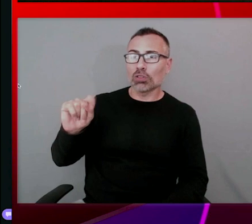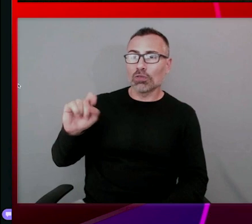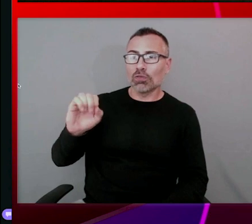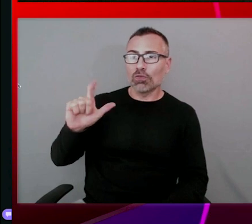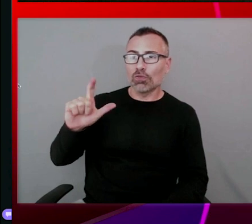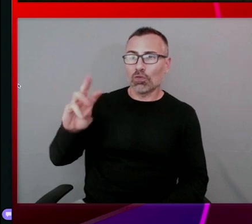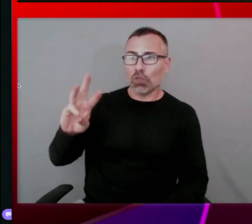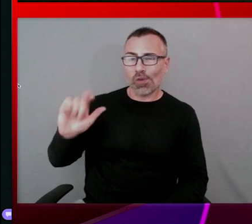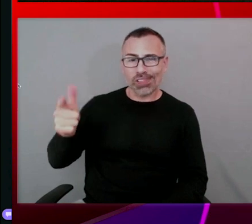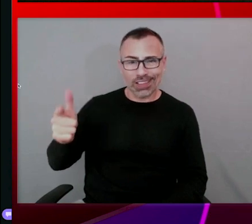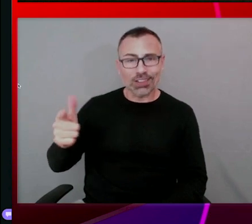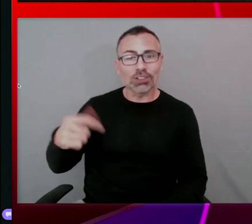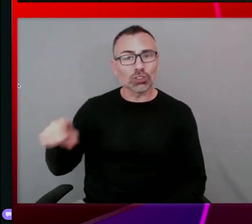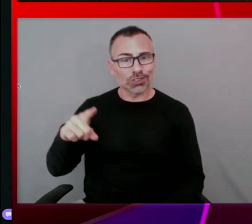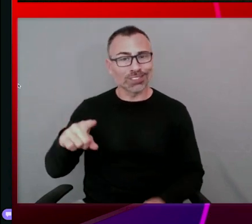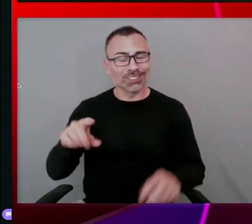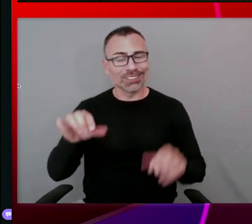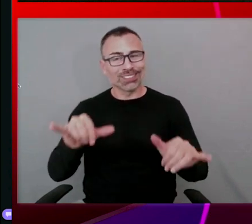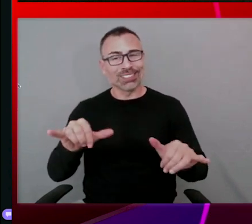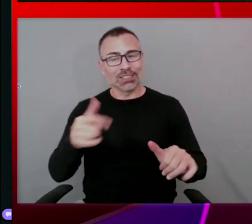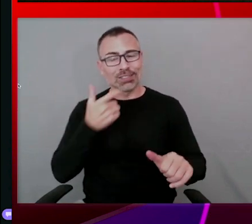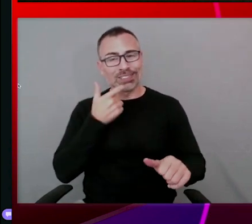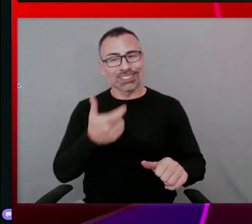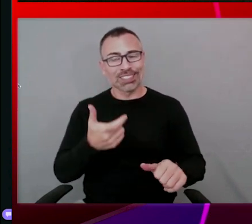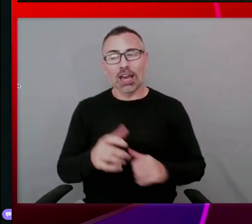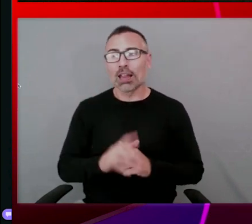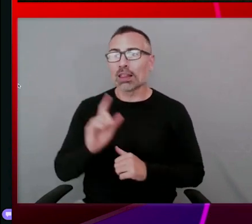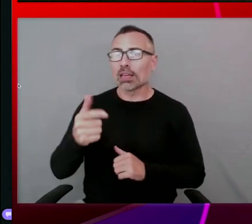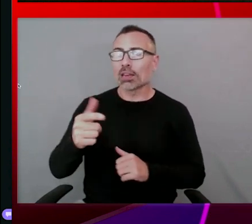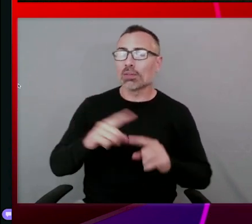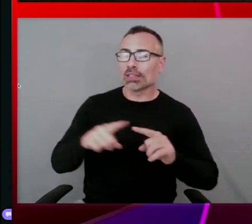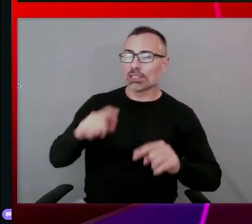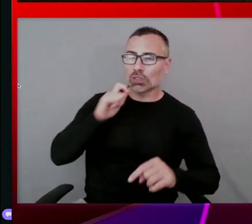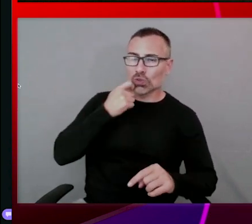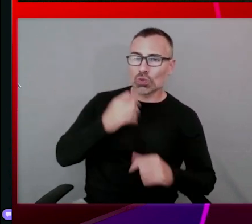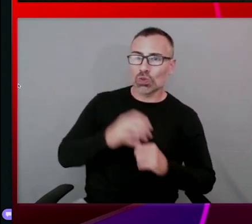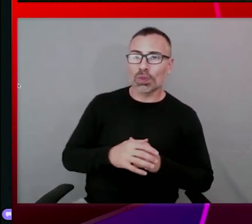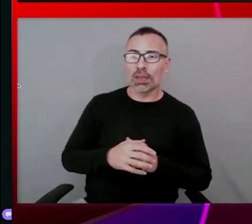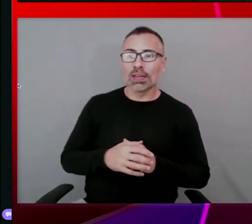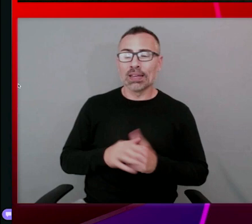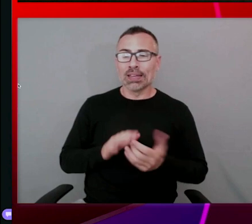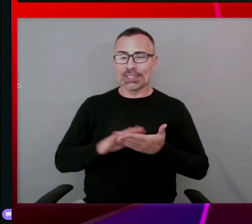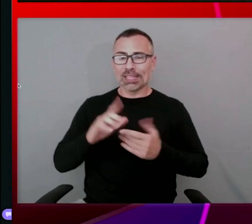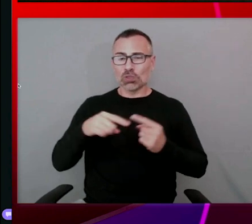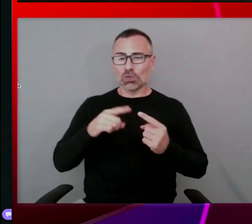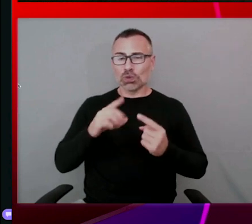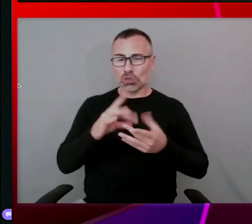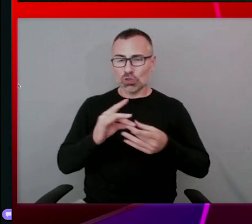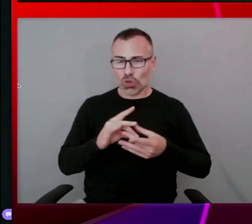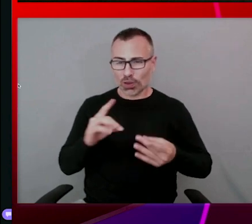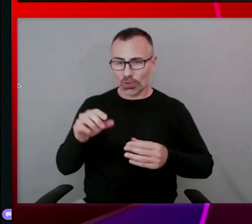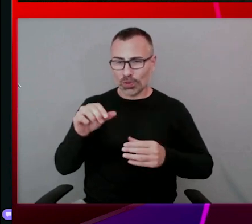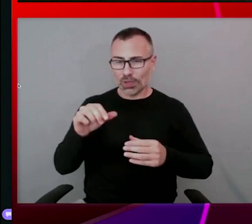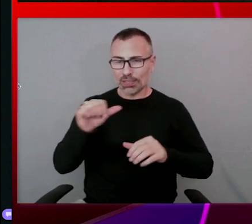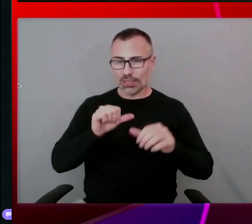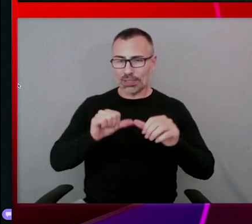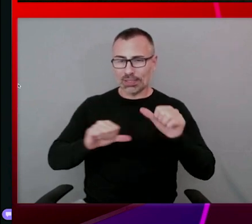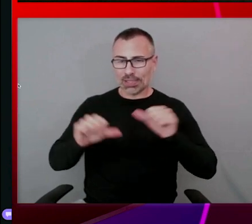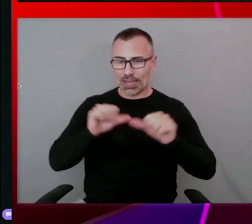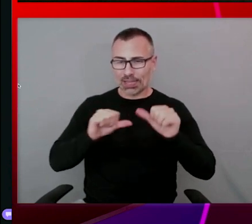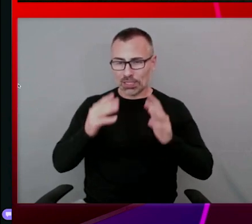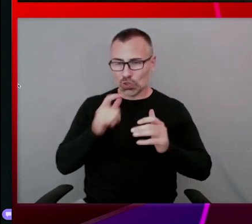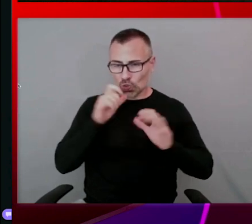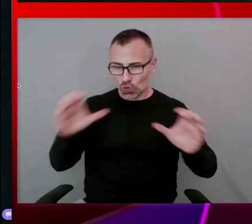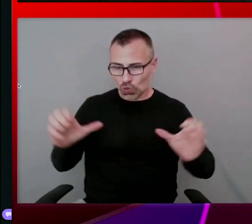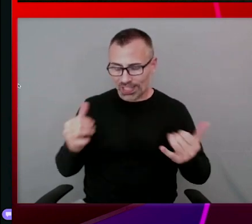this is pretty cool. Yeah, it's nice to hear, because when you talk to data scientists and the people that are doing this, they always say preparing